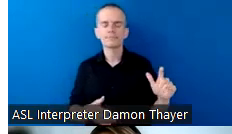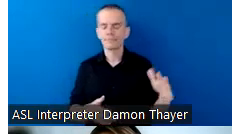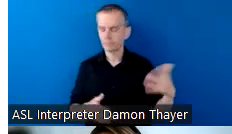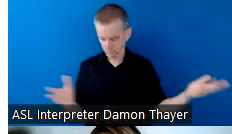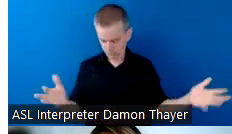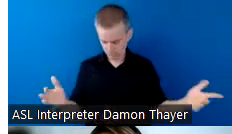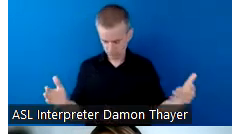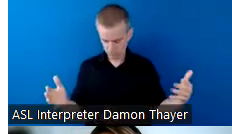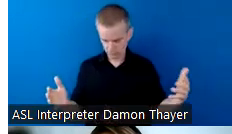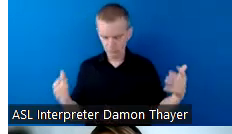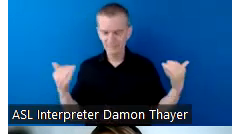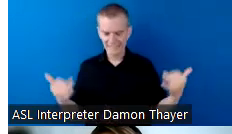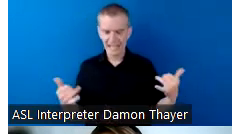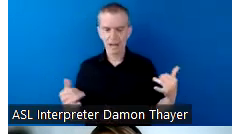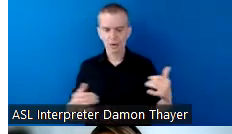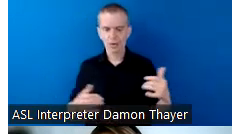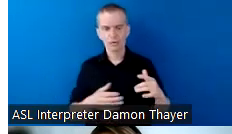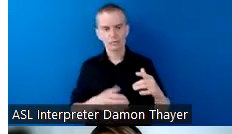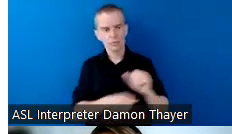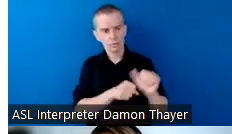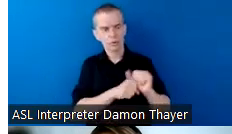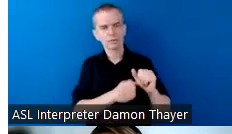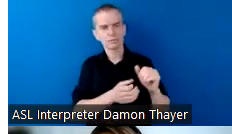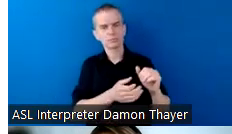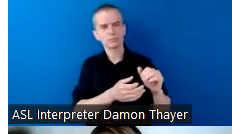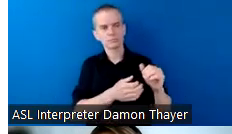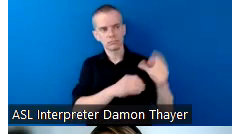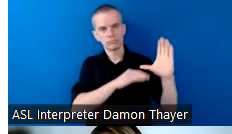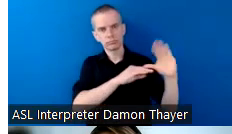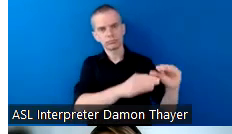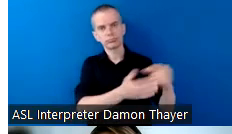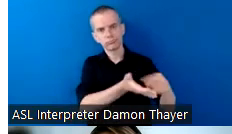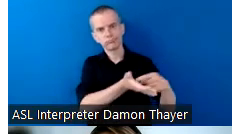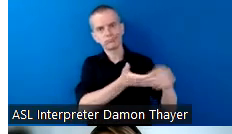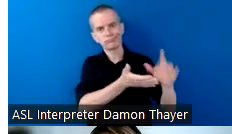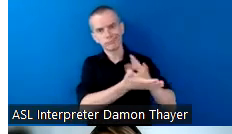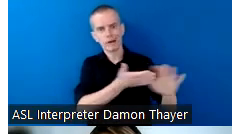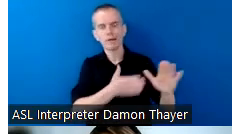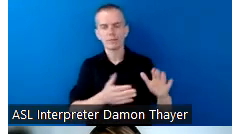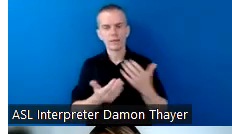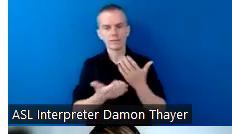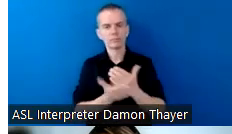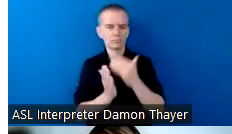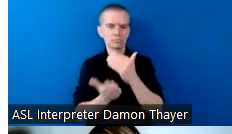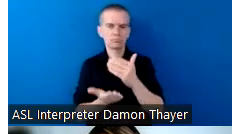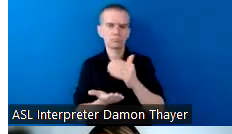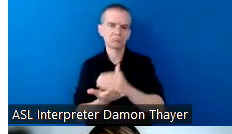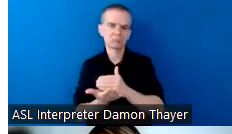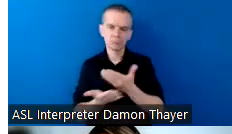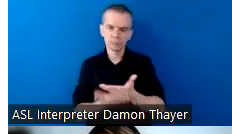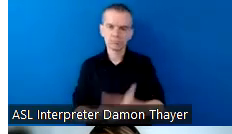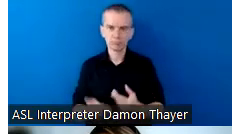now they're actively working to pay down that credit. And they can show that through paid bills and through other sources of verification.